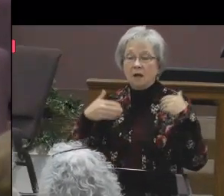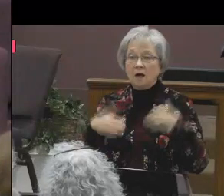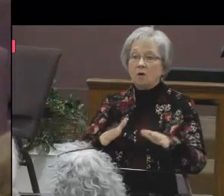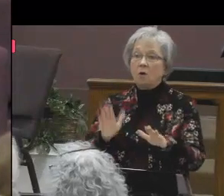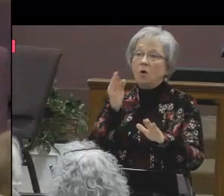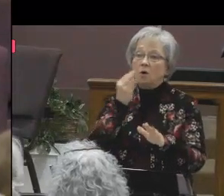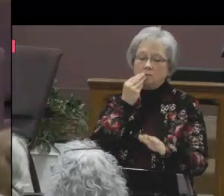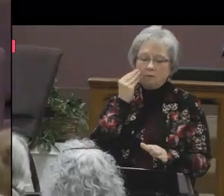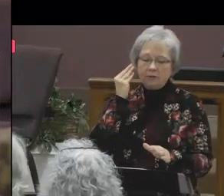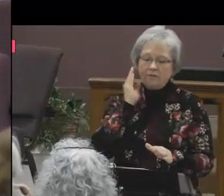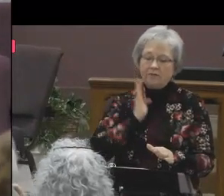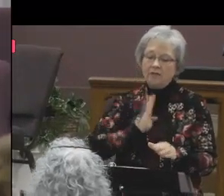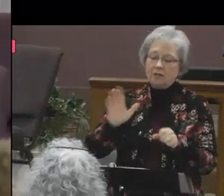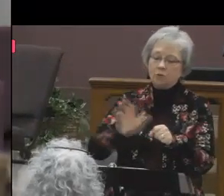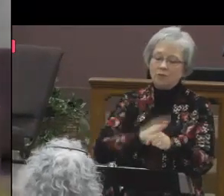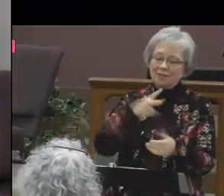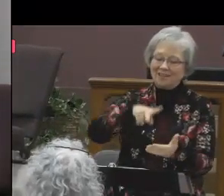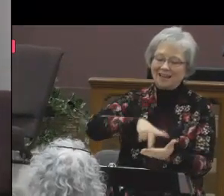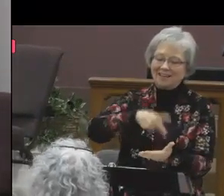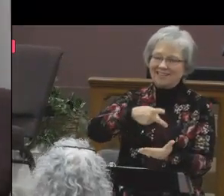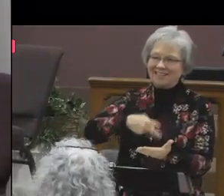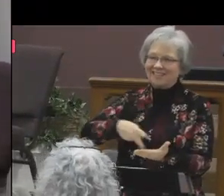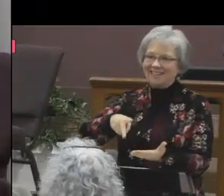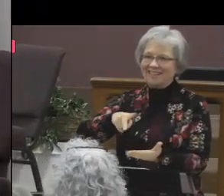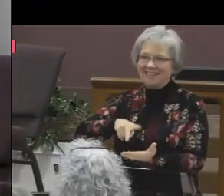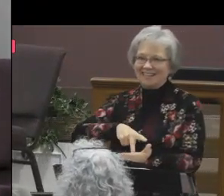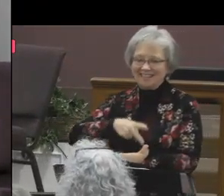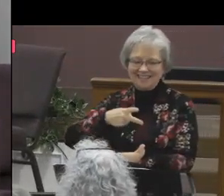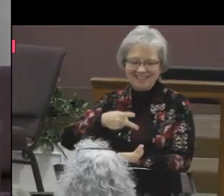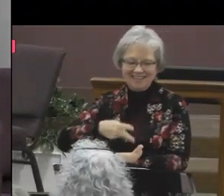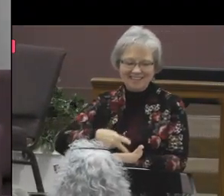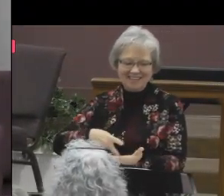May our hearts be filled with dancing.